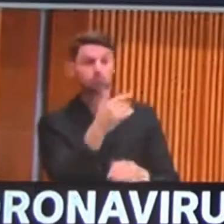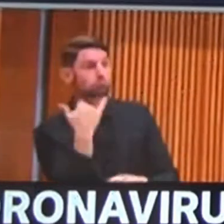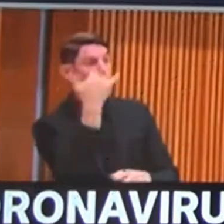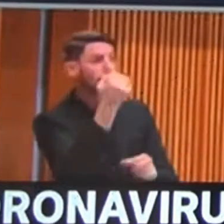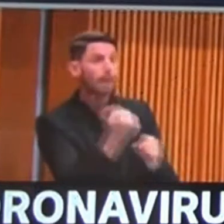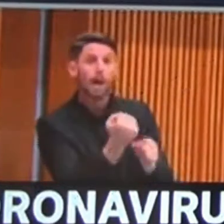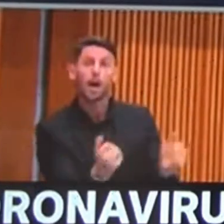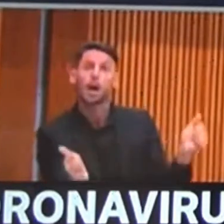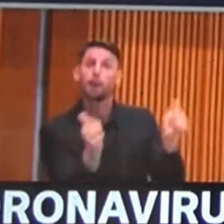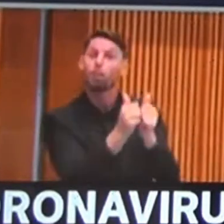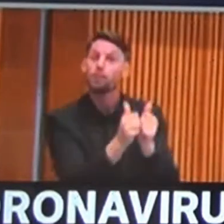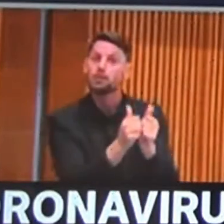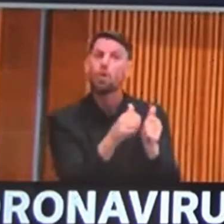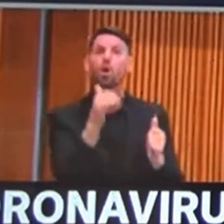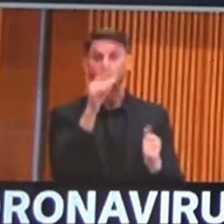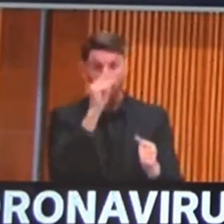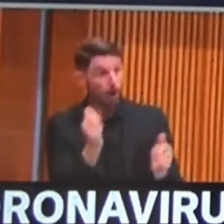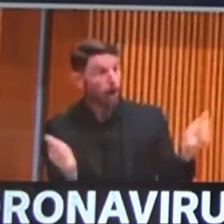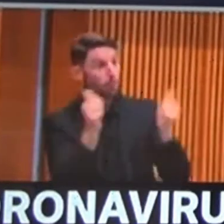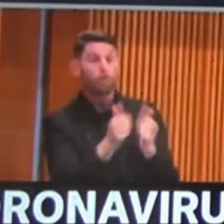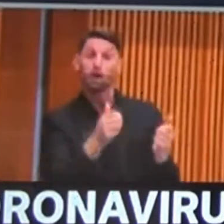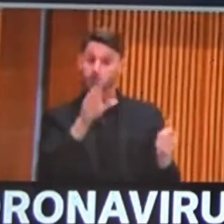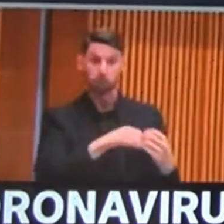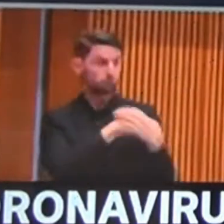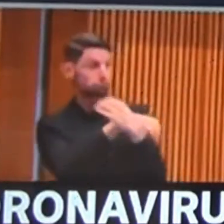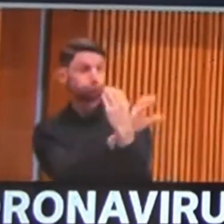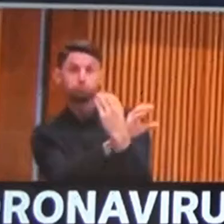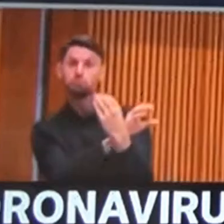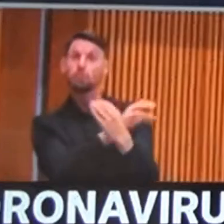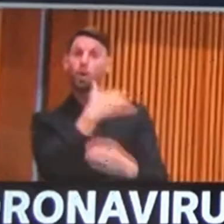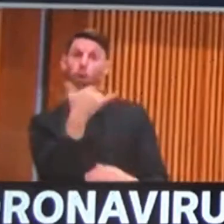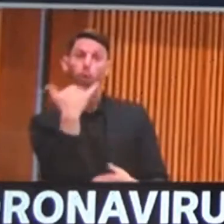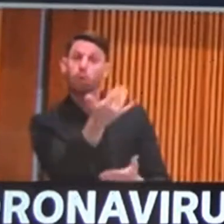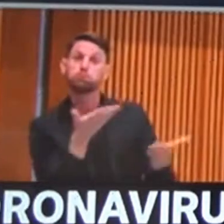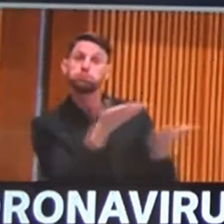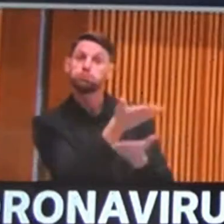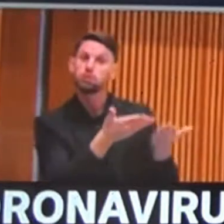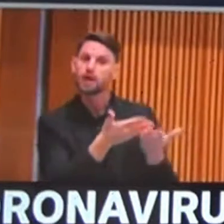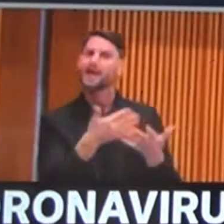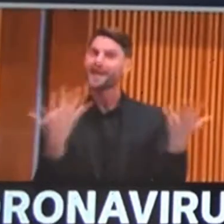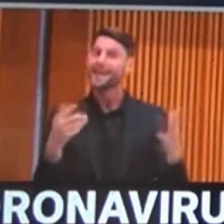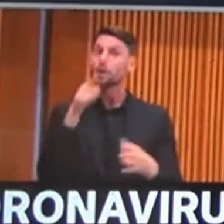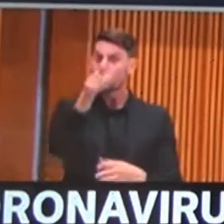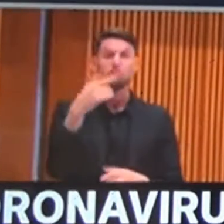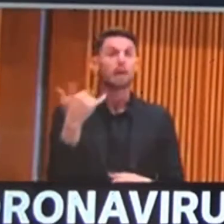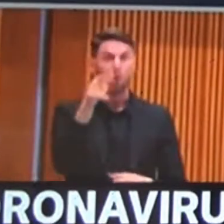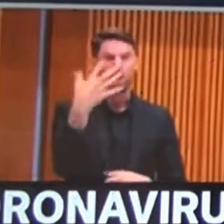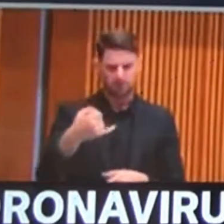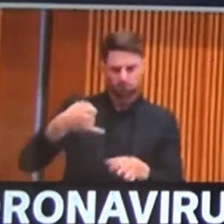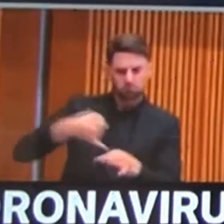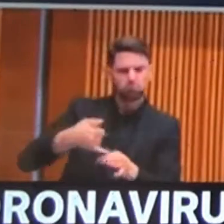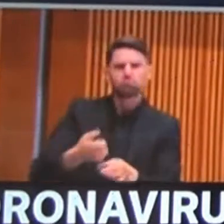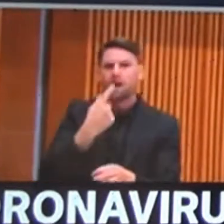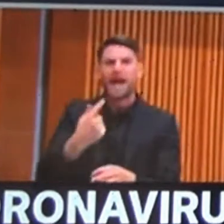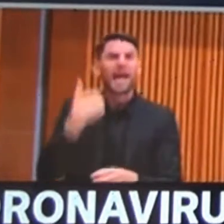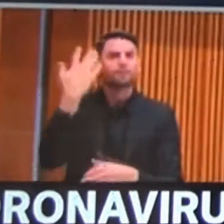either through telehealth or through a face-to-face consultation. If you're taking medication every day to prevent a chronic